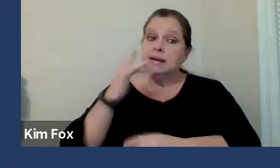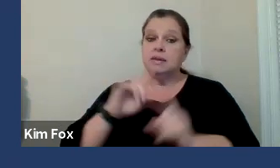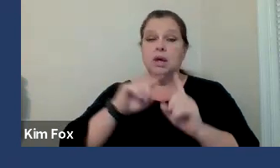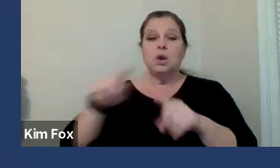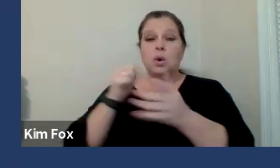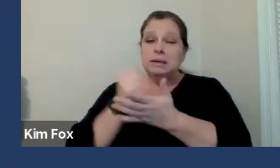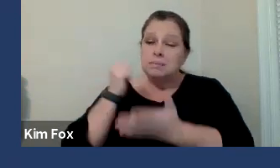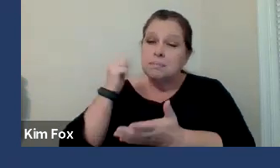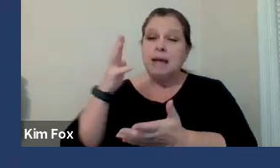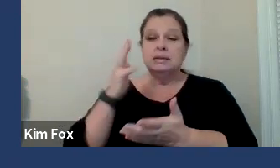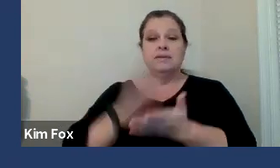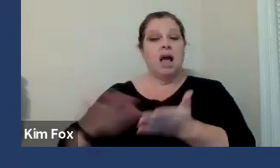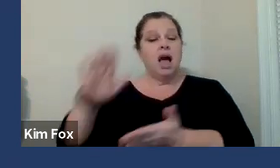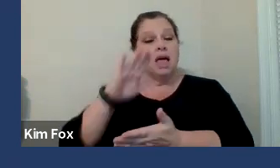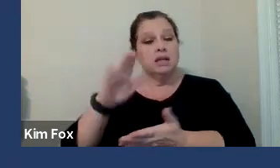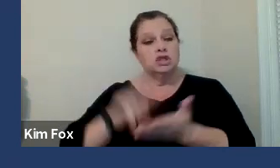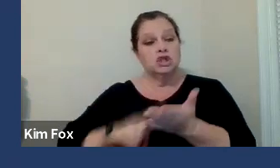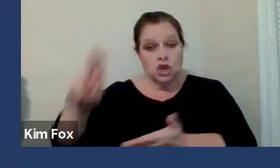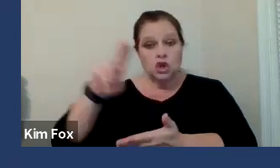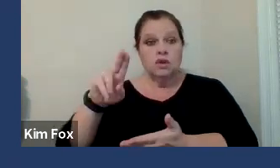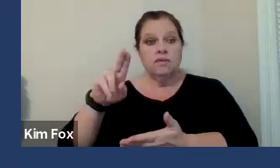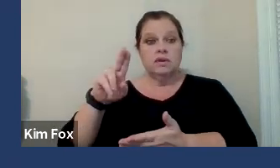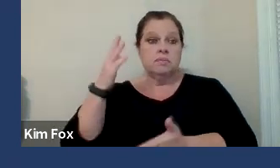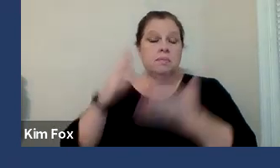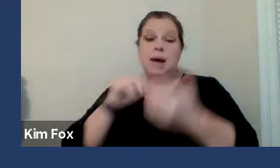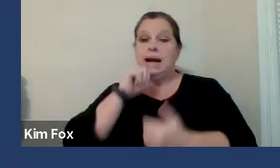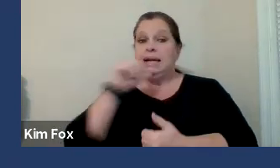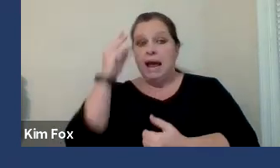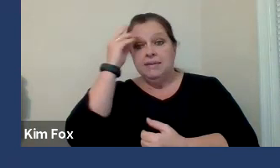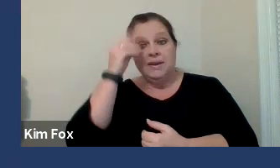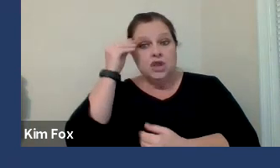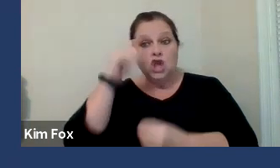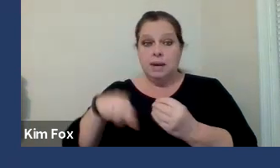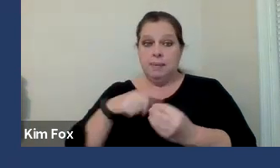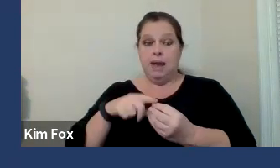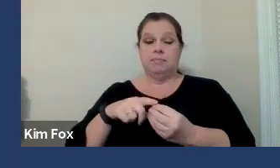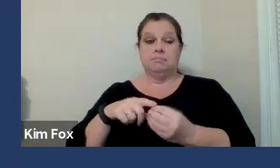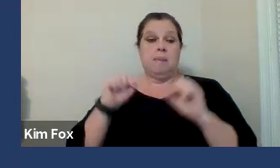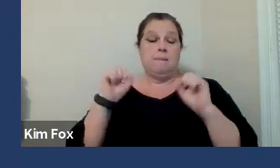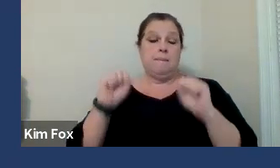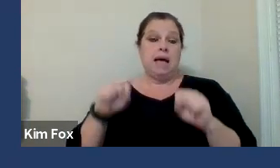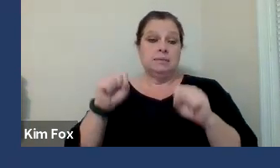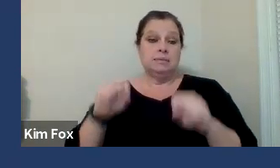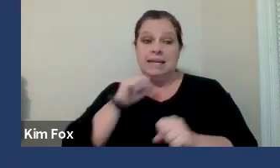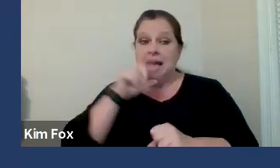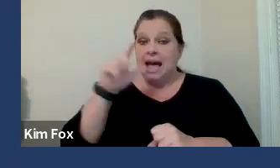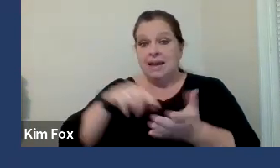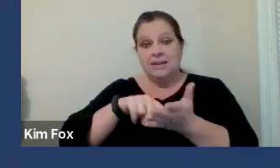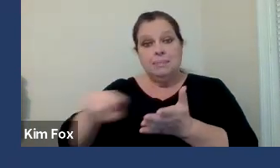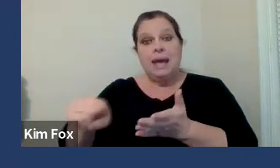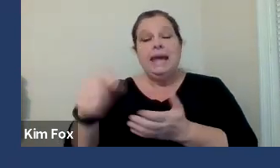expensive colleges or university that they may not have even thought of, and possibly not have to pay